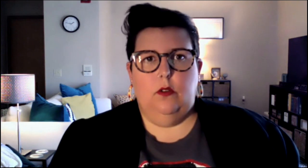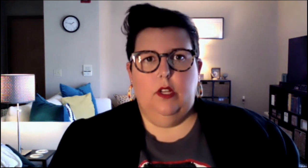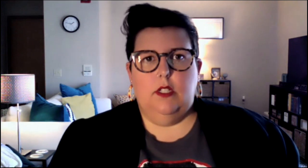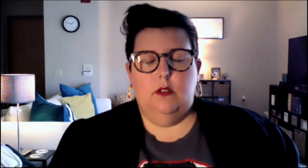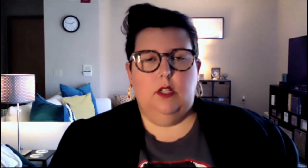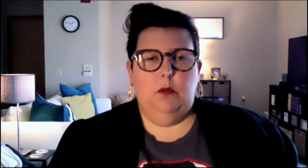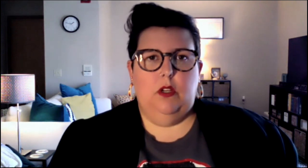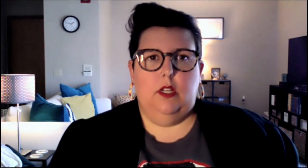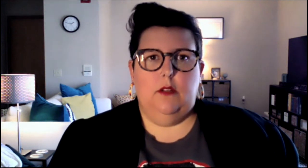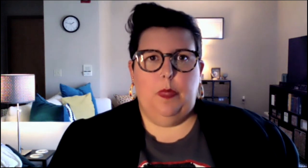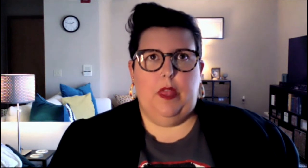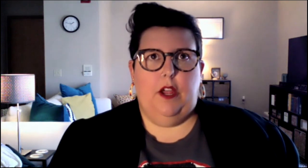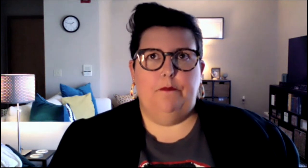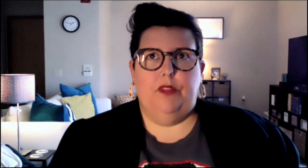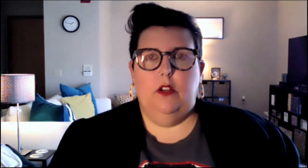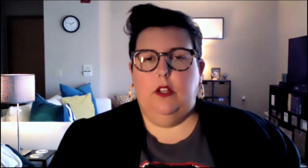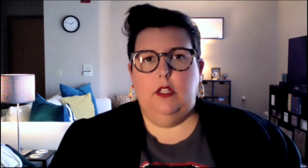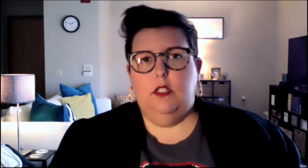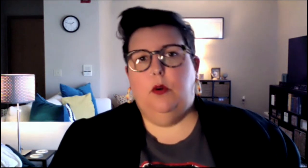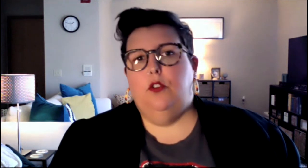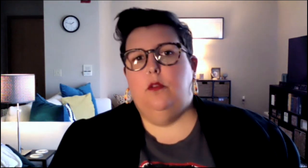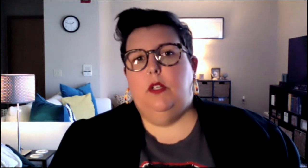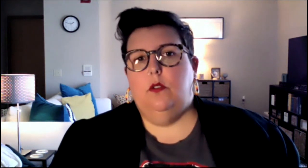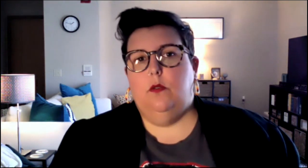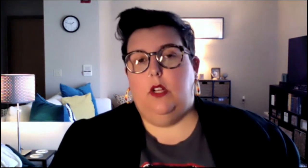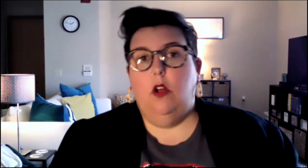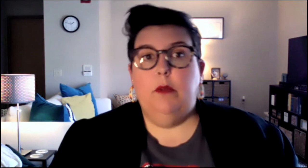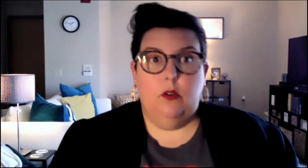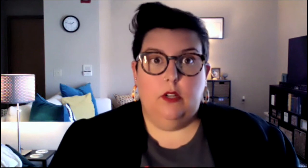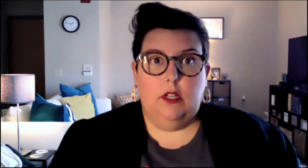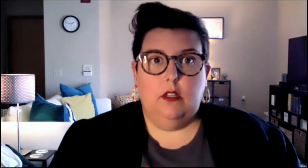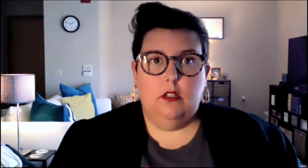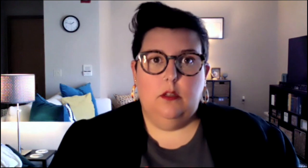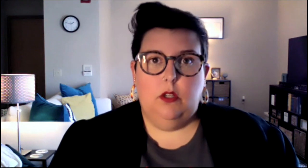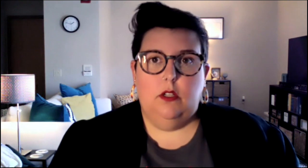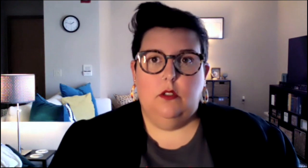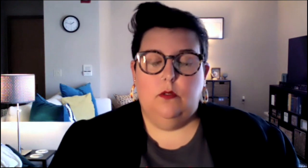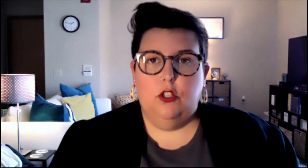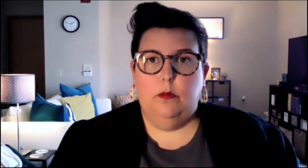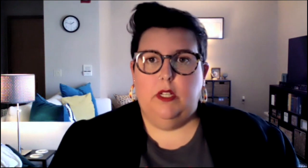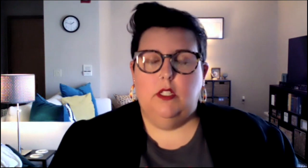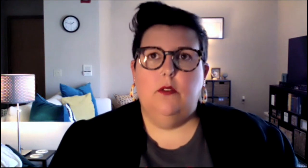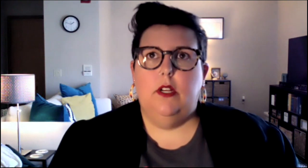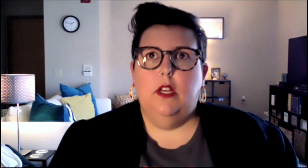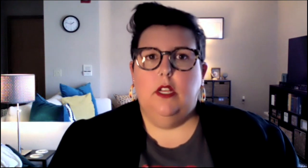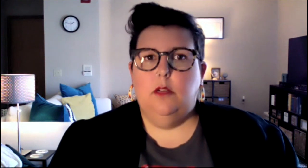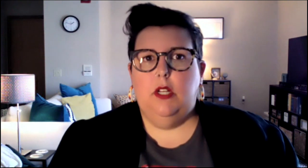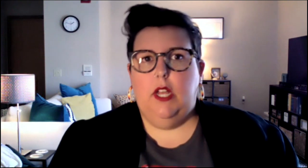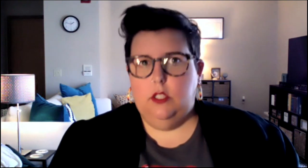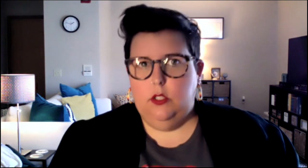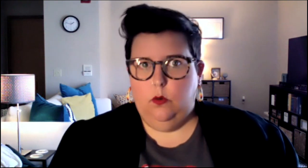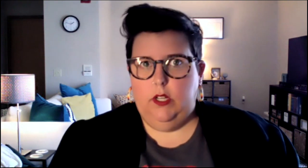know, community. You know, I think this approach should be used for like all minority communities for sure, because every